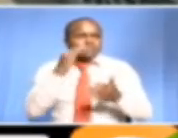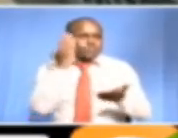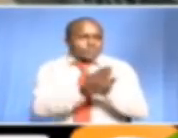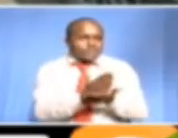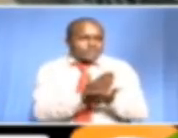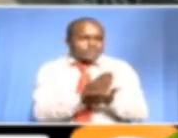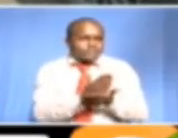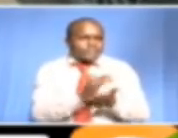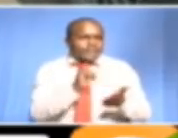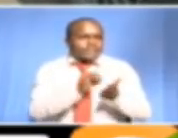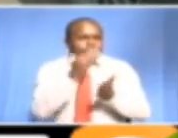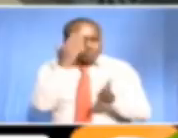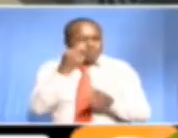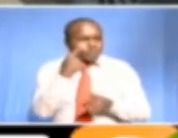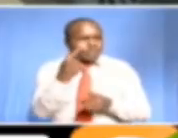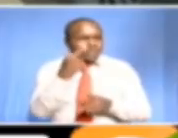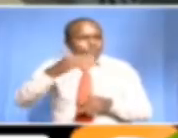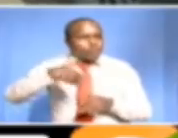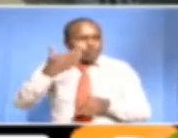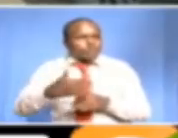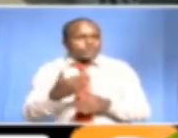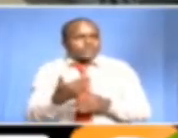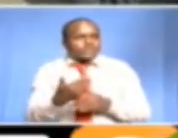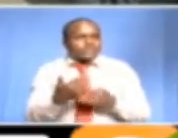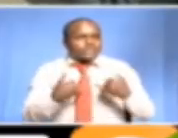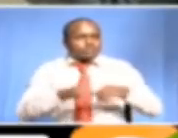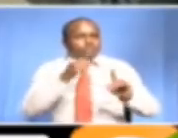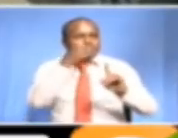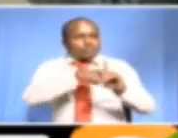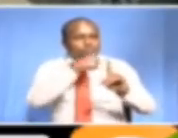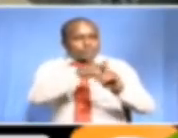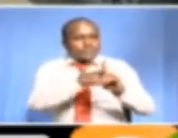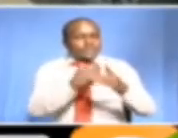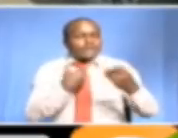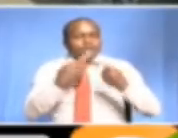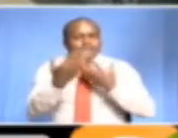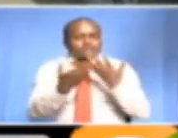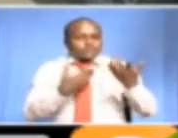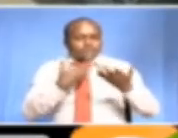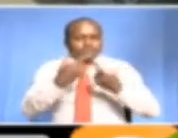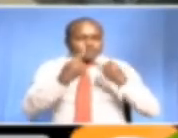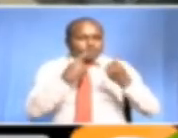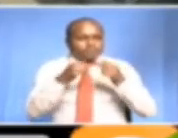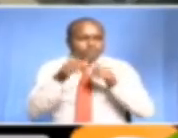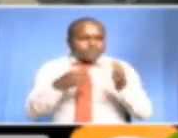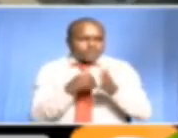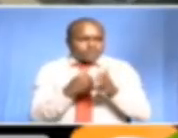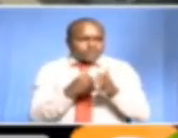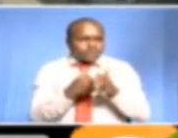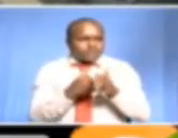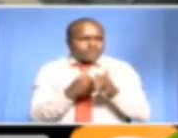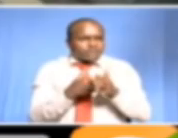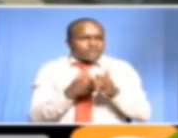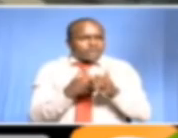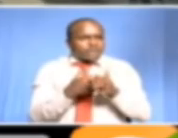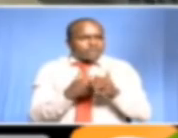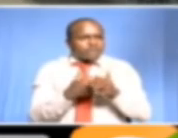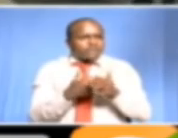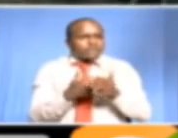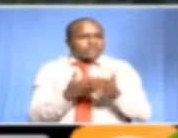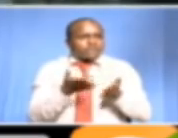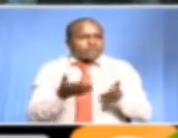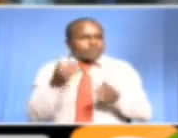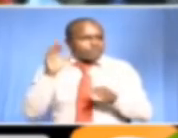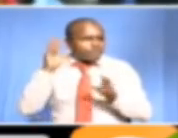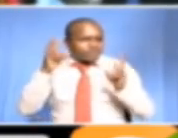that is why you see we always try to lobby and really talk about, you know, now we have this mantra that you've had, nothing